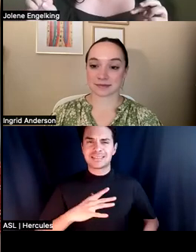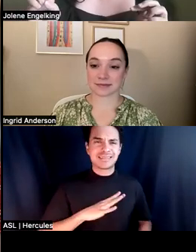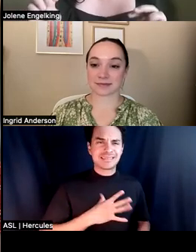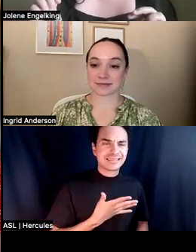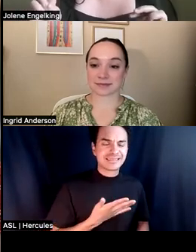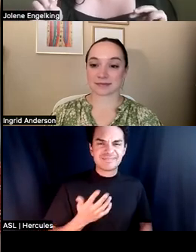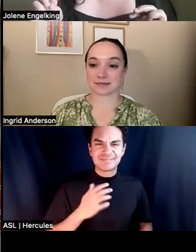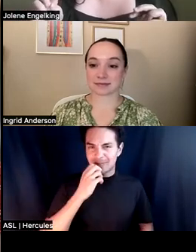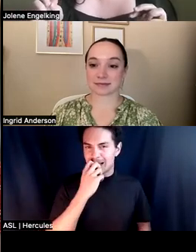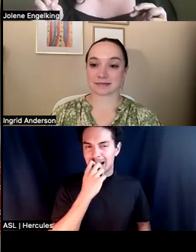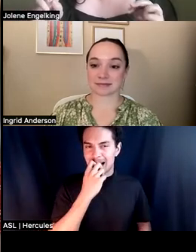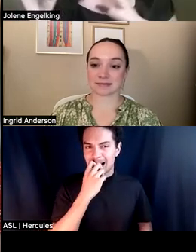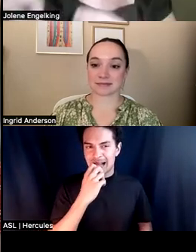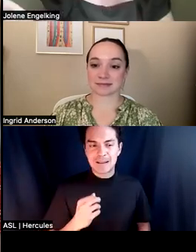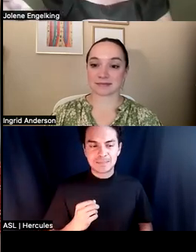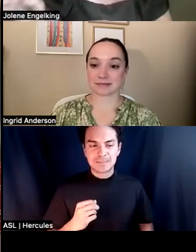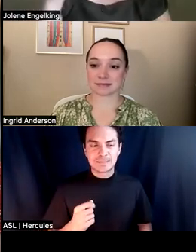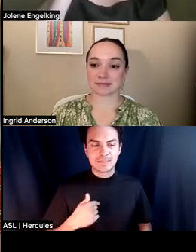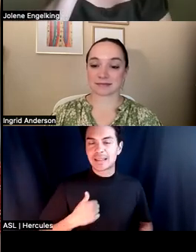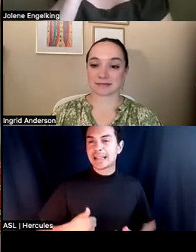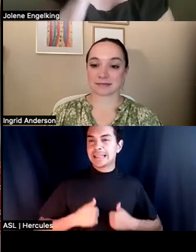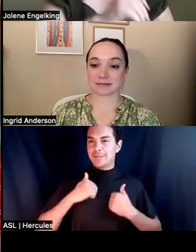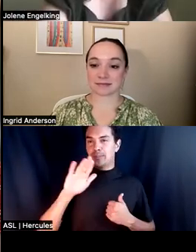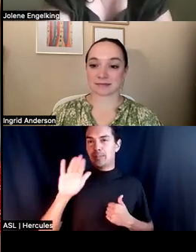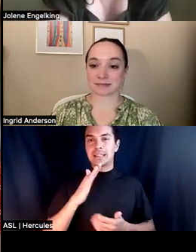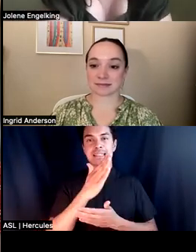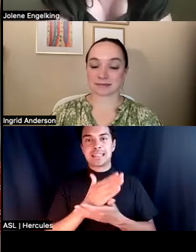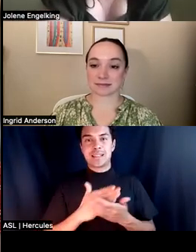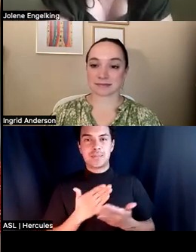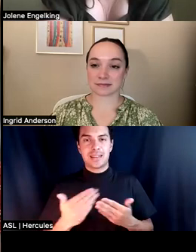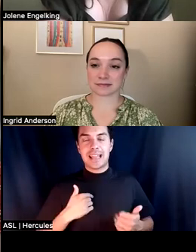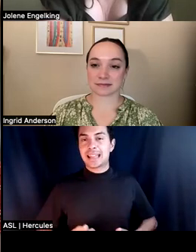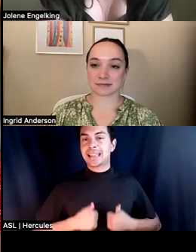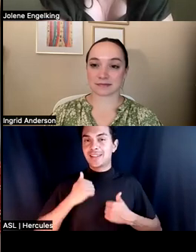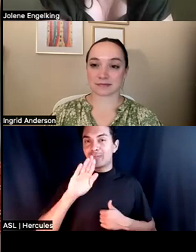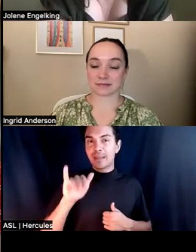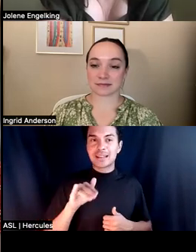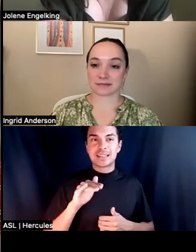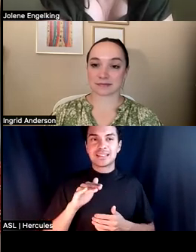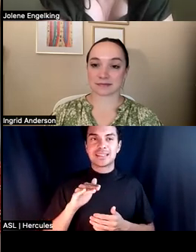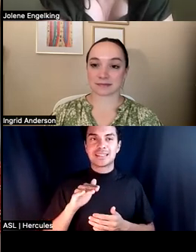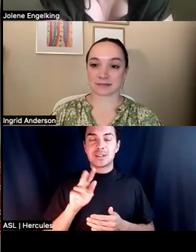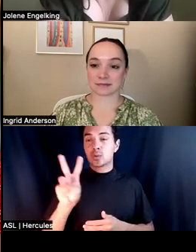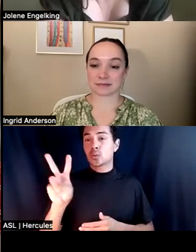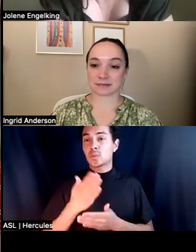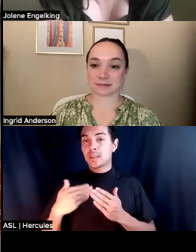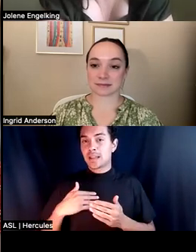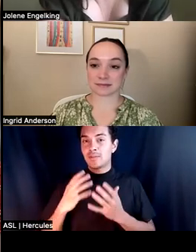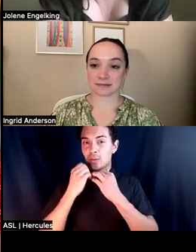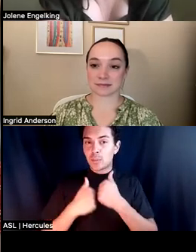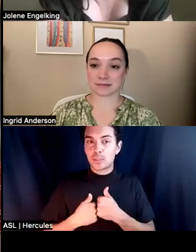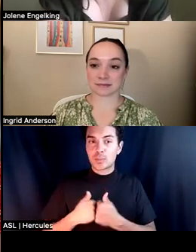that I live by. And so those things that I live by, two of the things I value most are whimsy